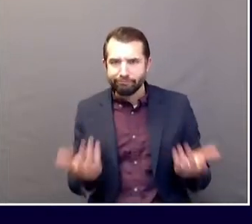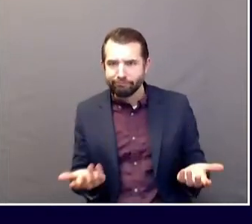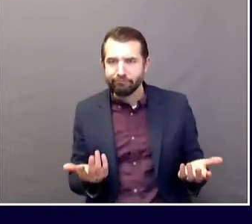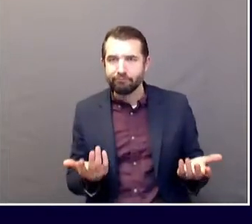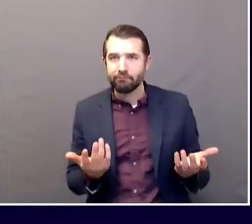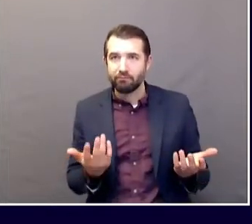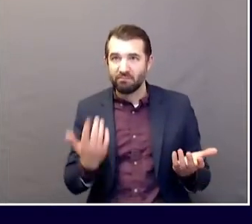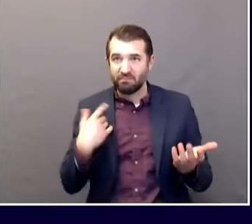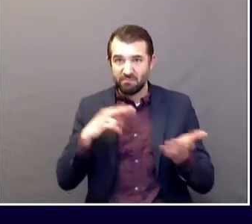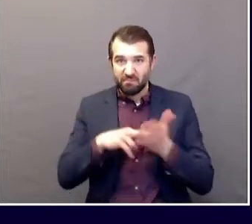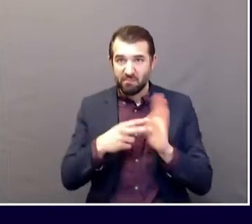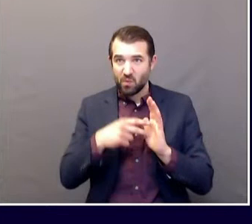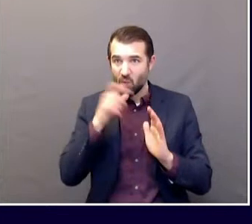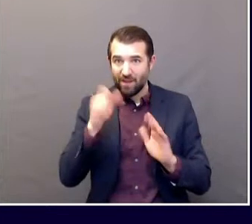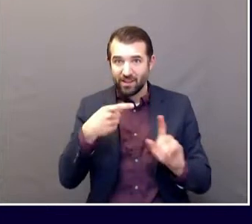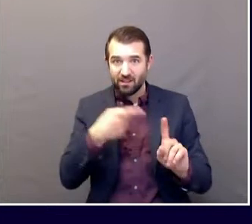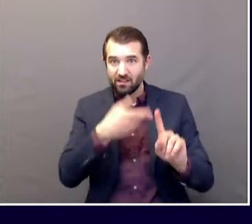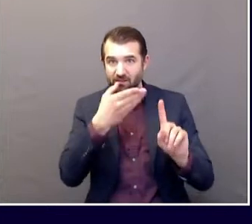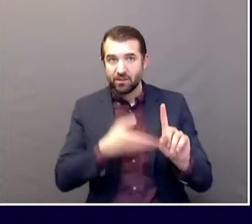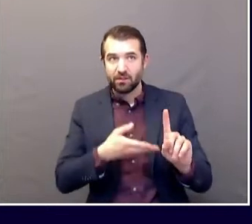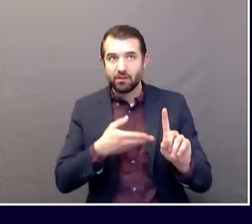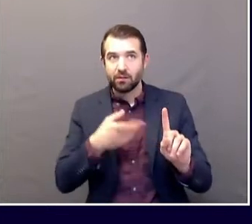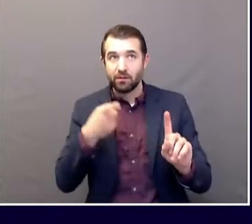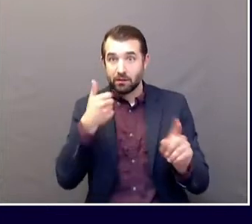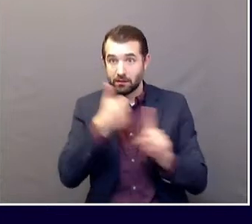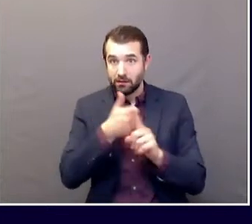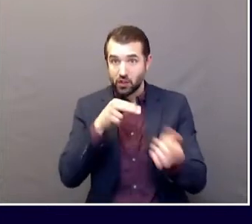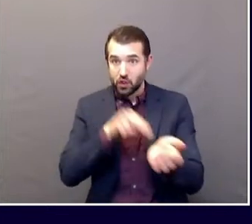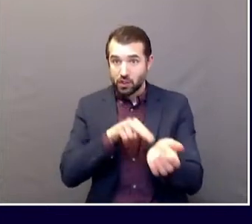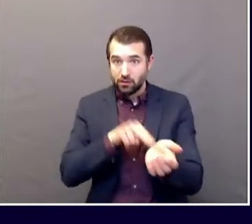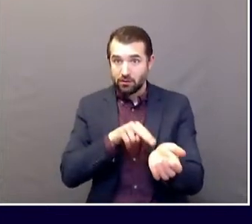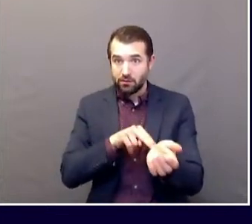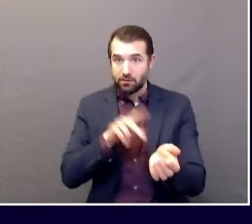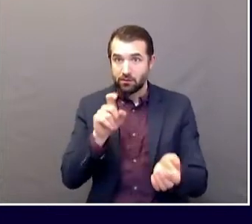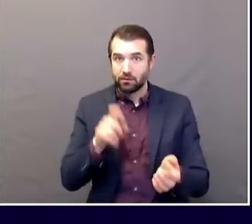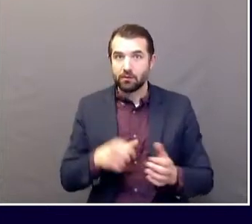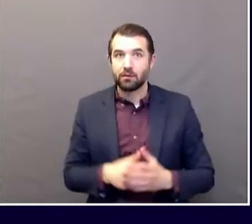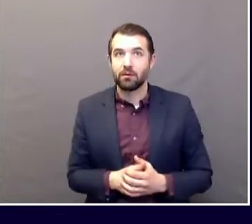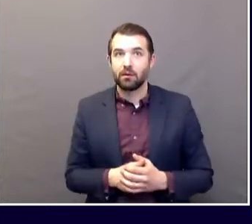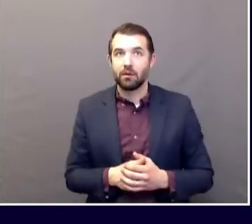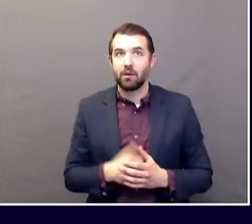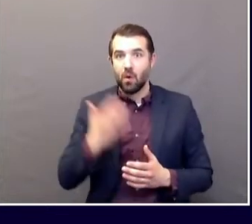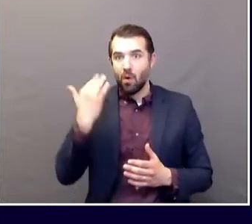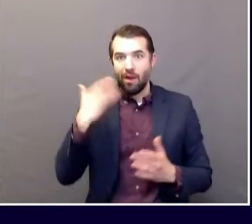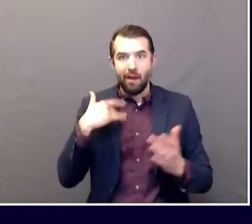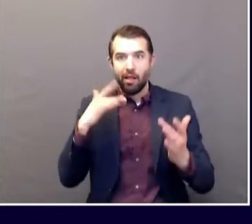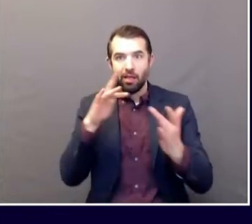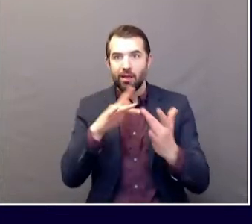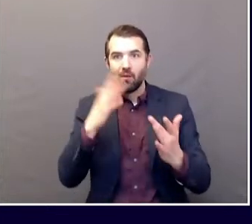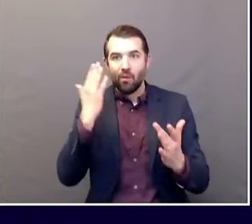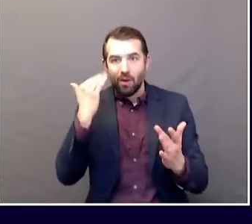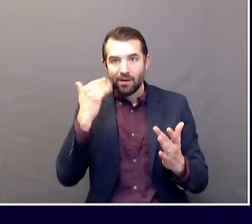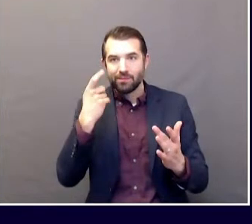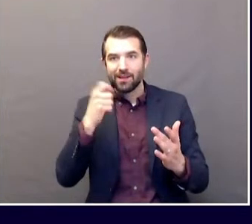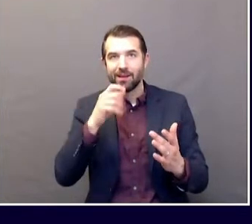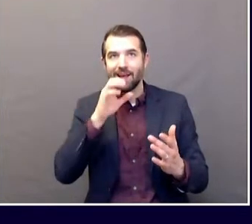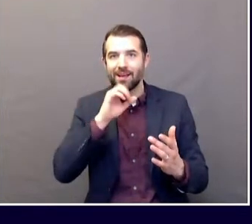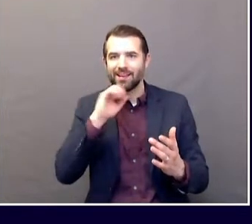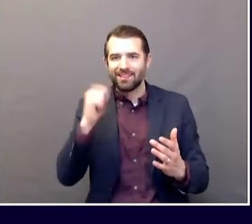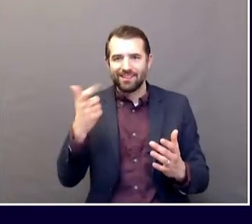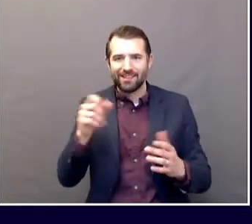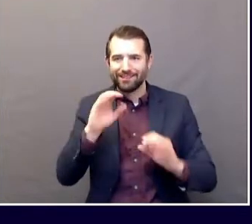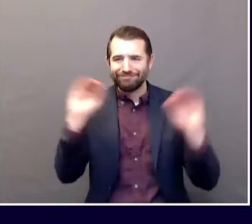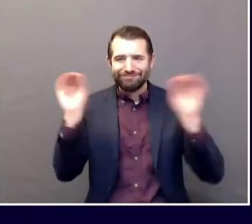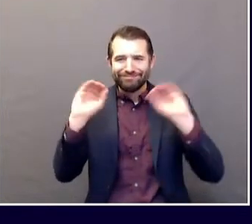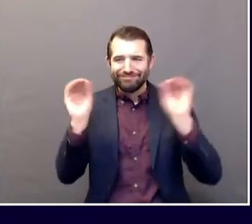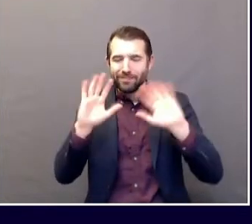it has nothing to do with their age whatsoever. And indeed, throughout the course of the pandemic, when we have tapped